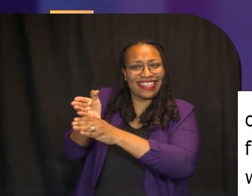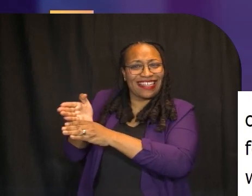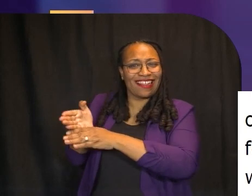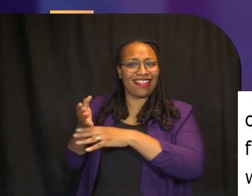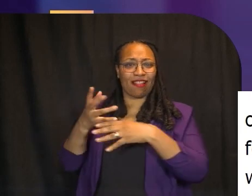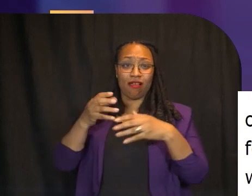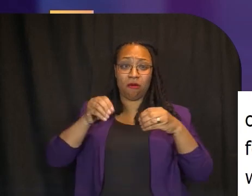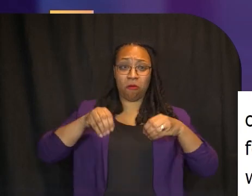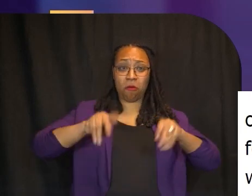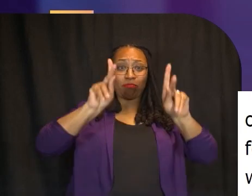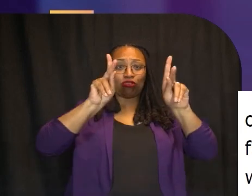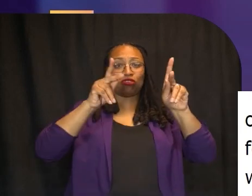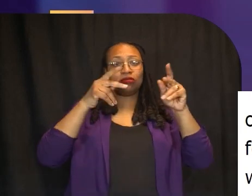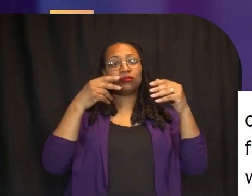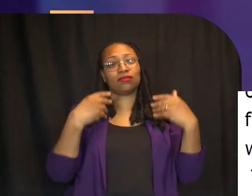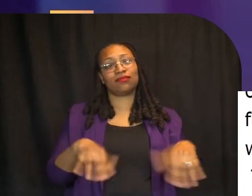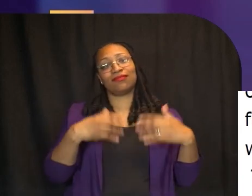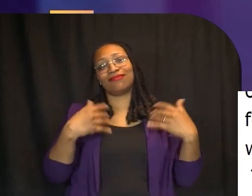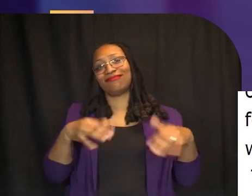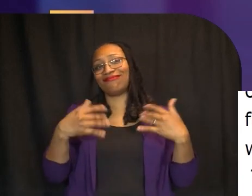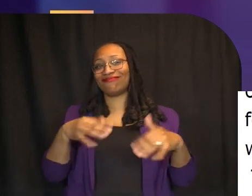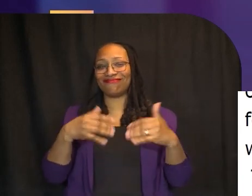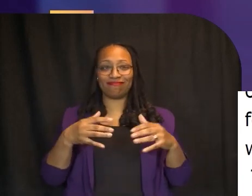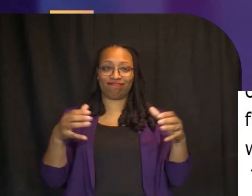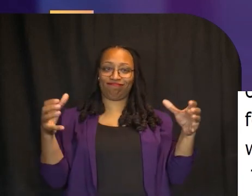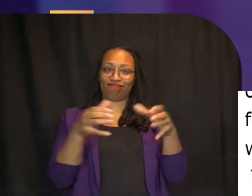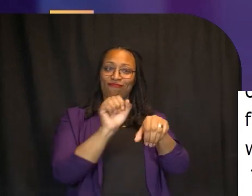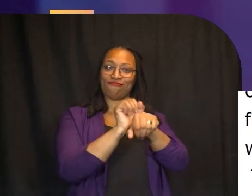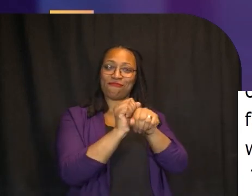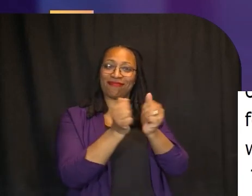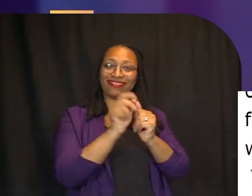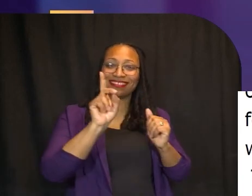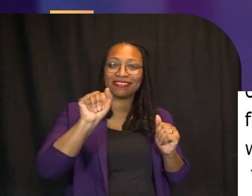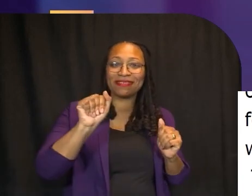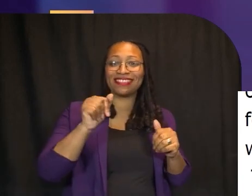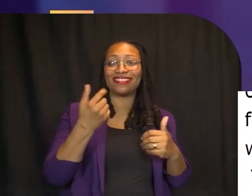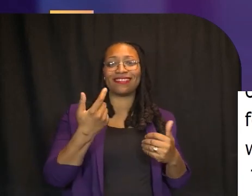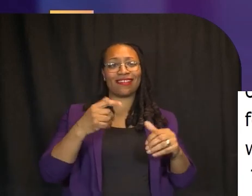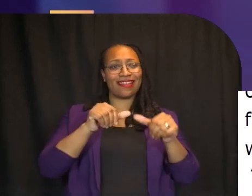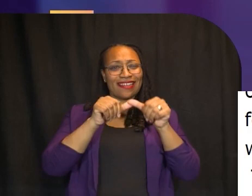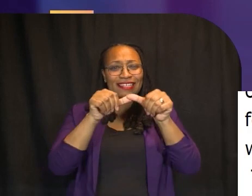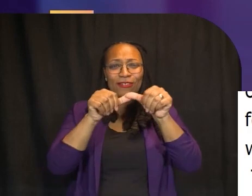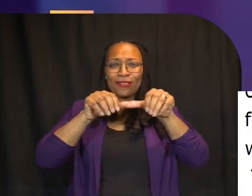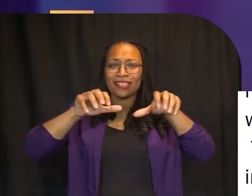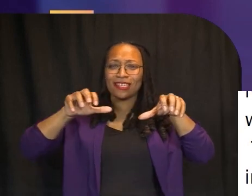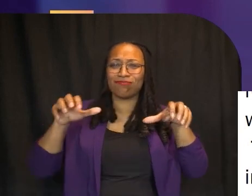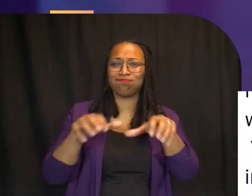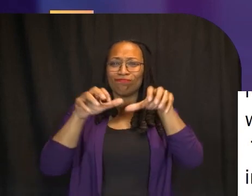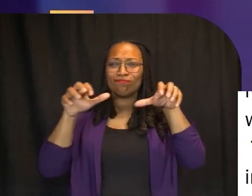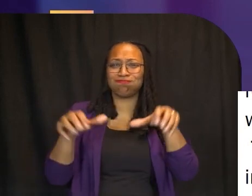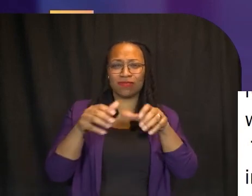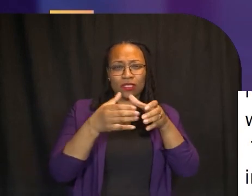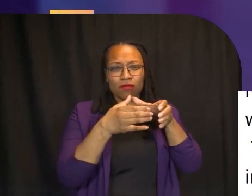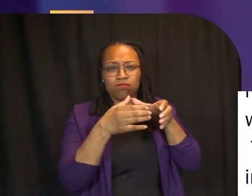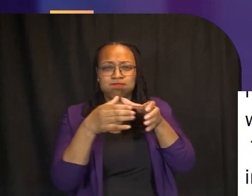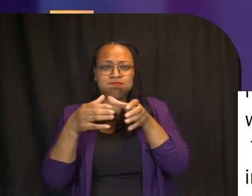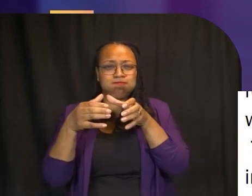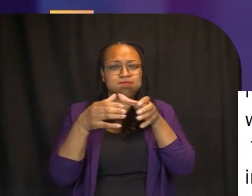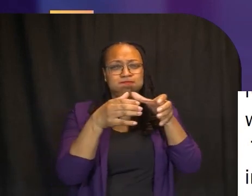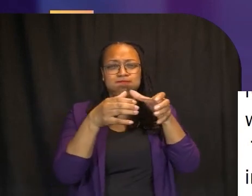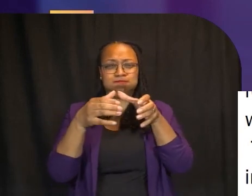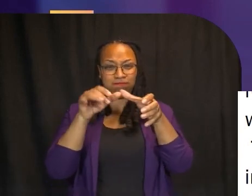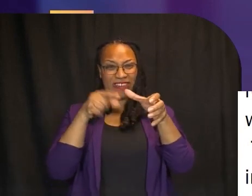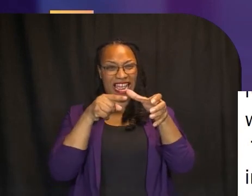of AAPD's programs highlight the importance of investing in individuals and people to advance disability